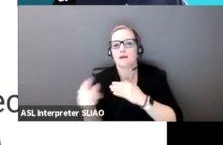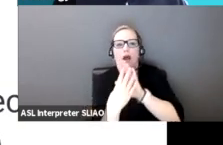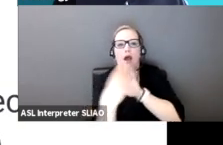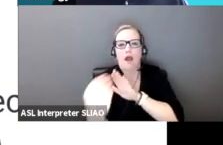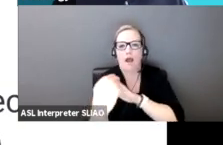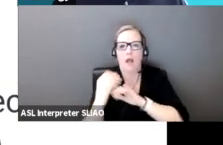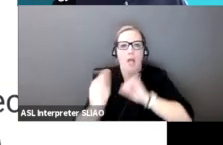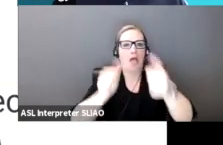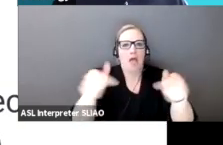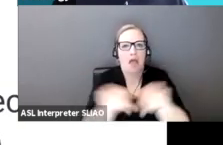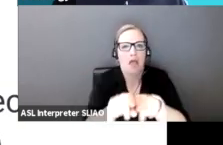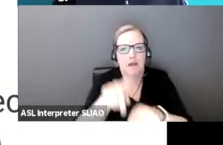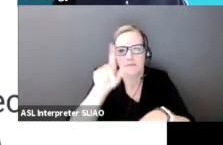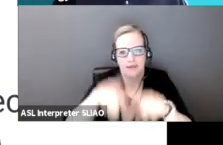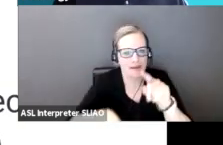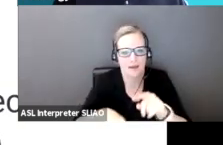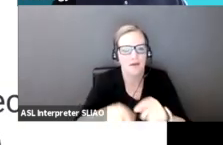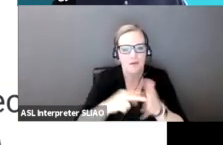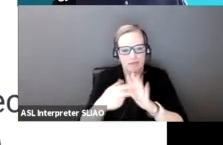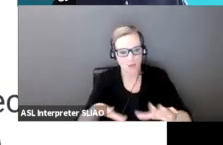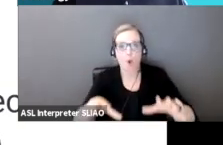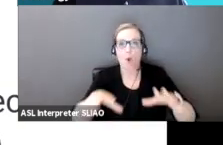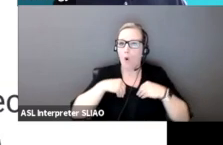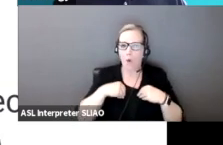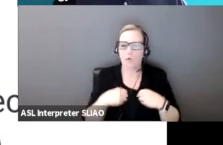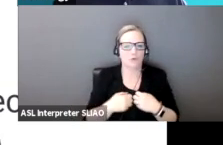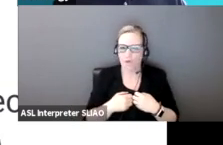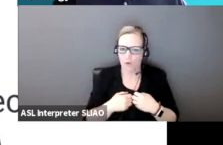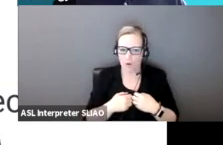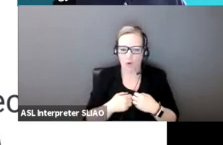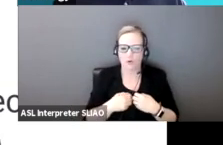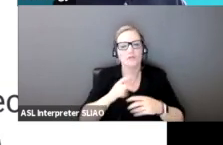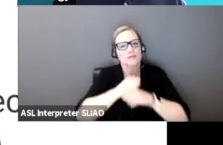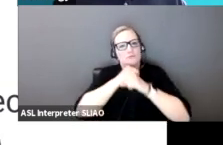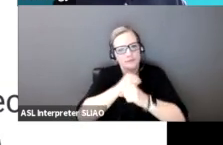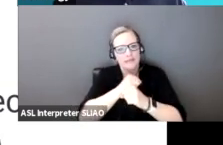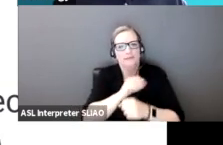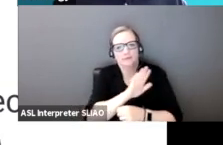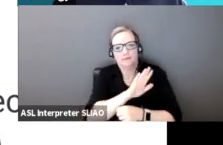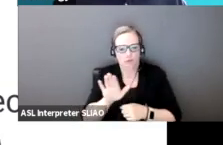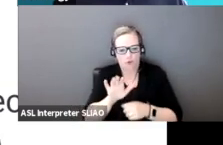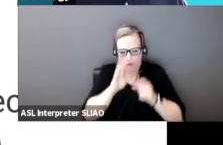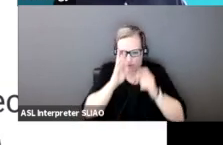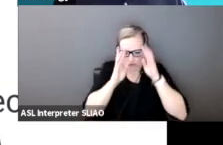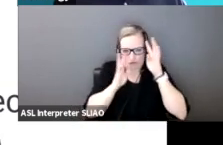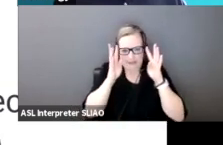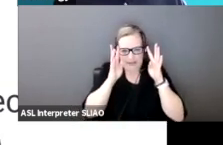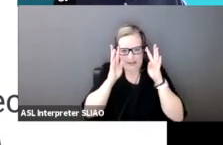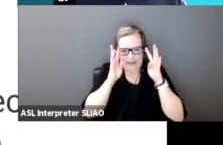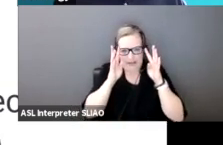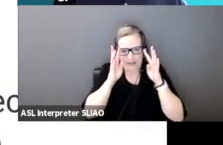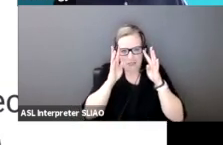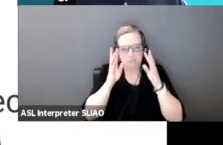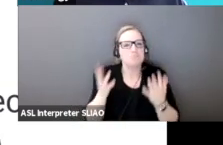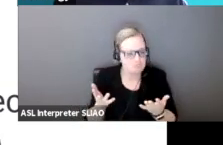something. So a property right to protect intangible creations, I think that's